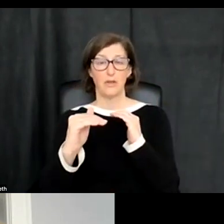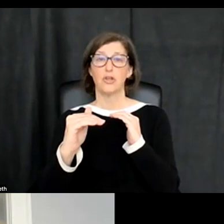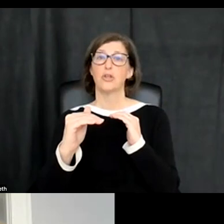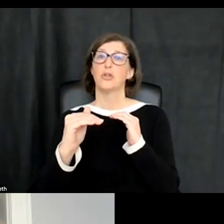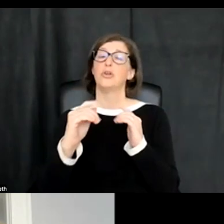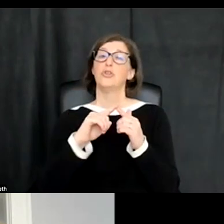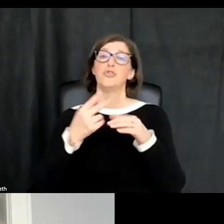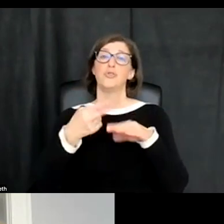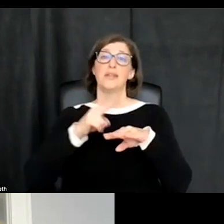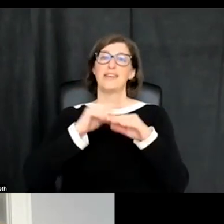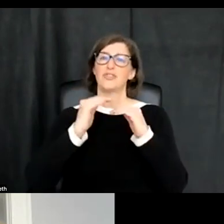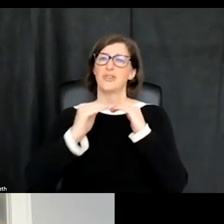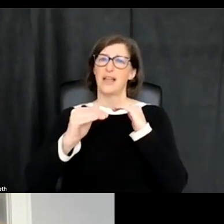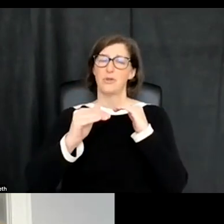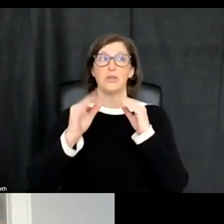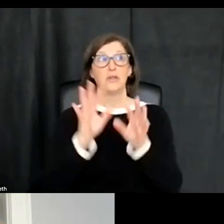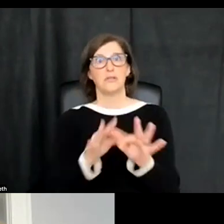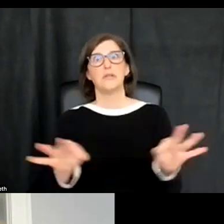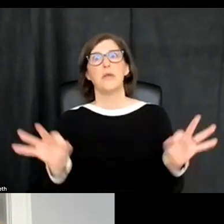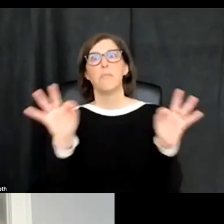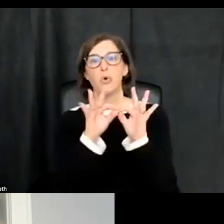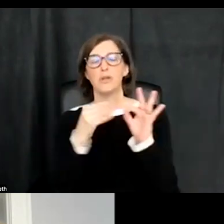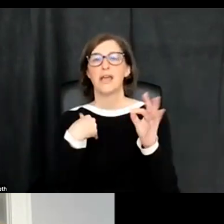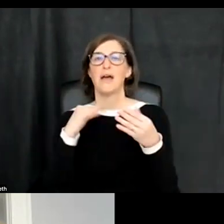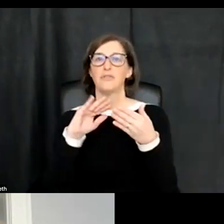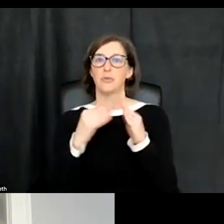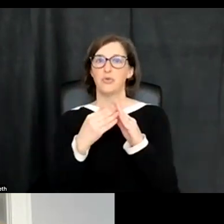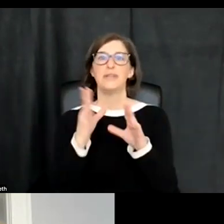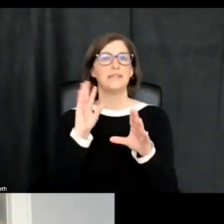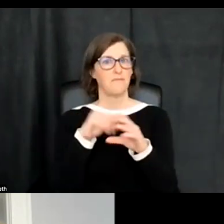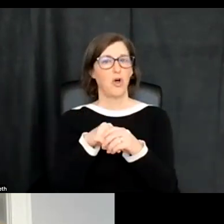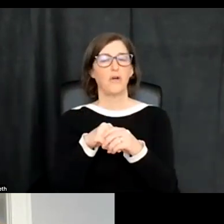national level. So it's very, very important to have the communities involved